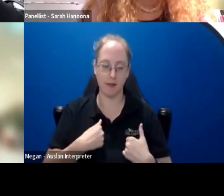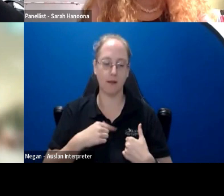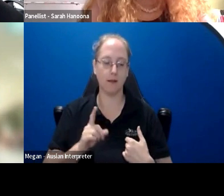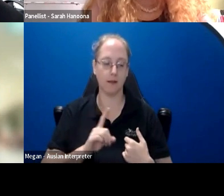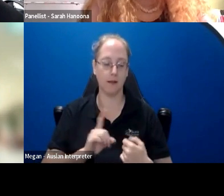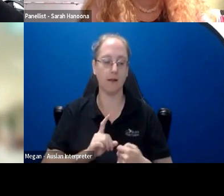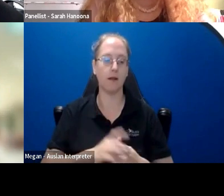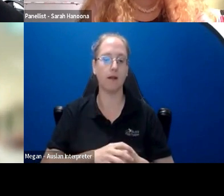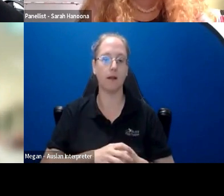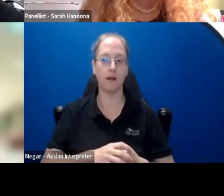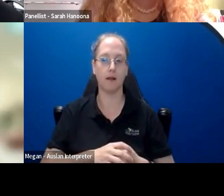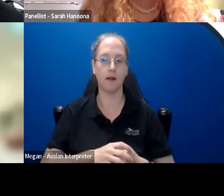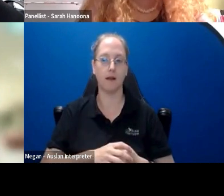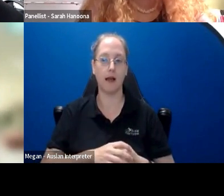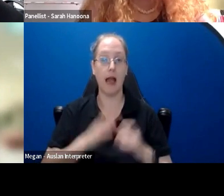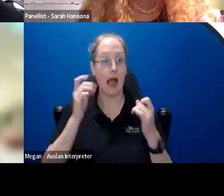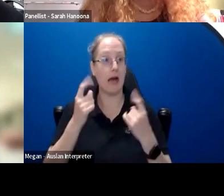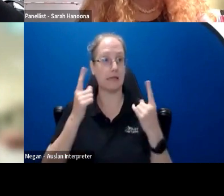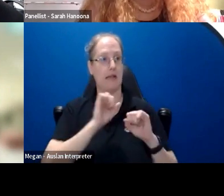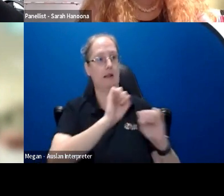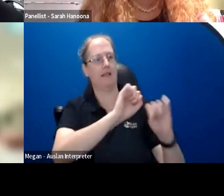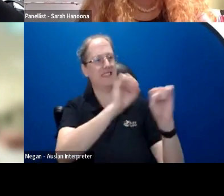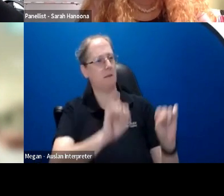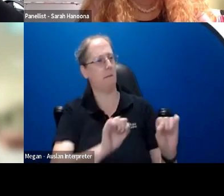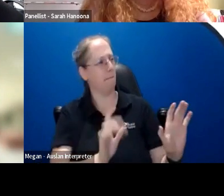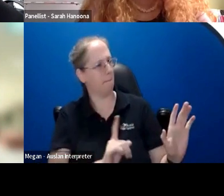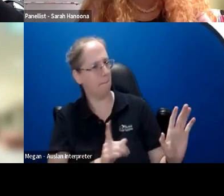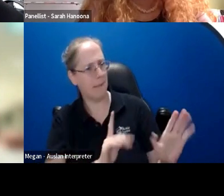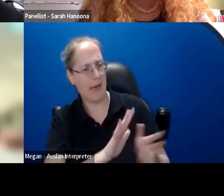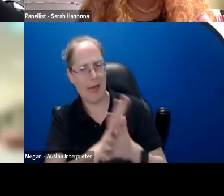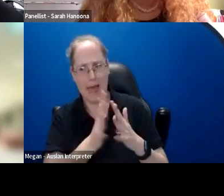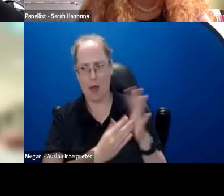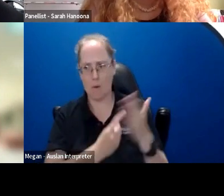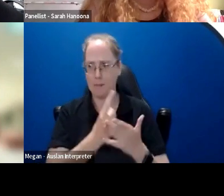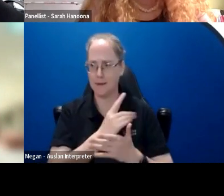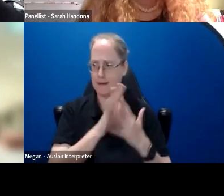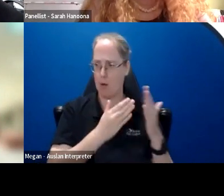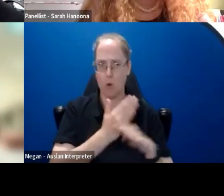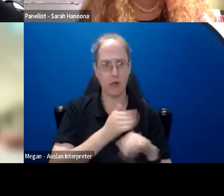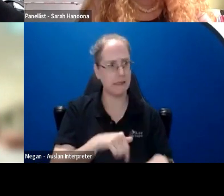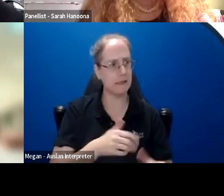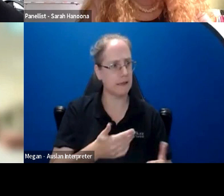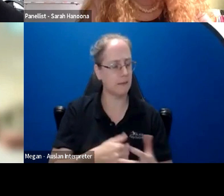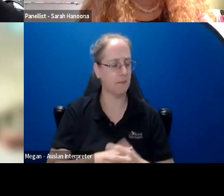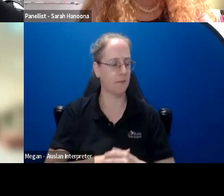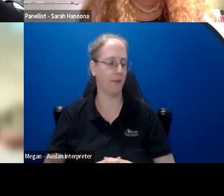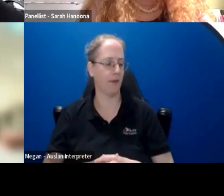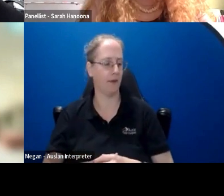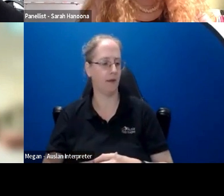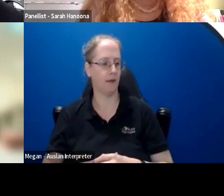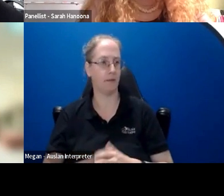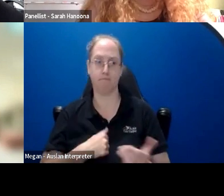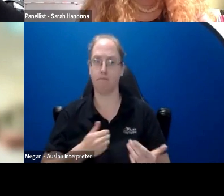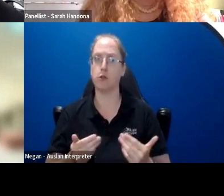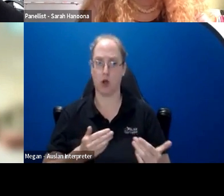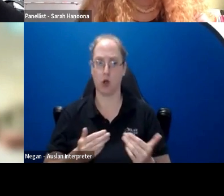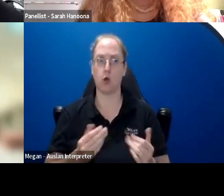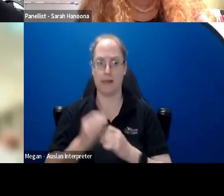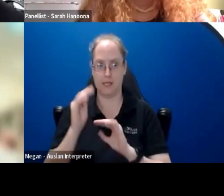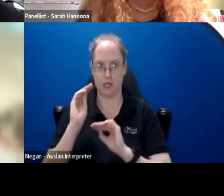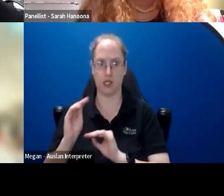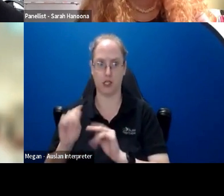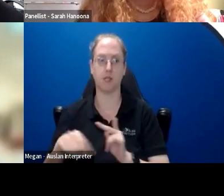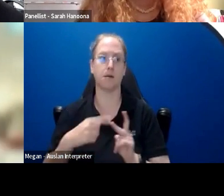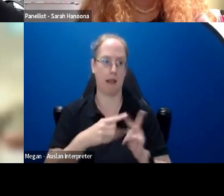the understanding the system, how everything works here. And this was my struggle with education